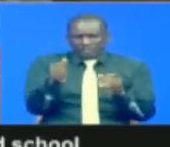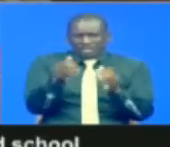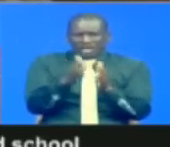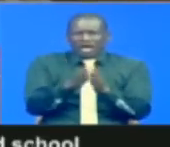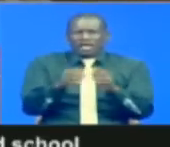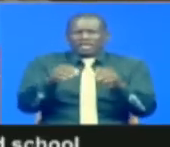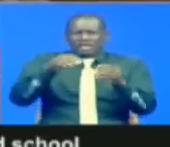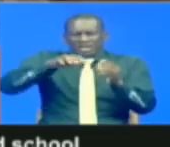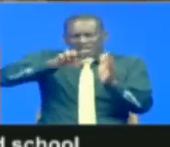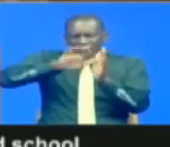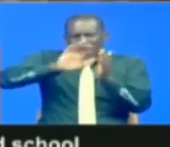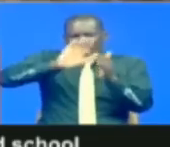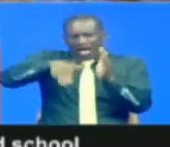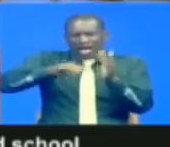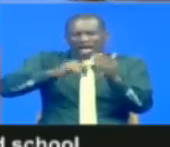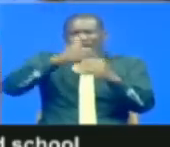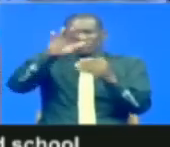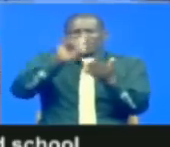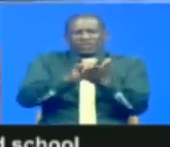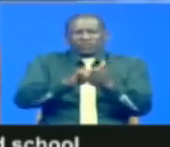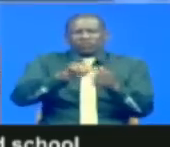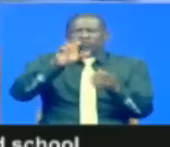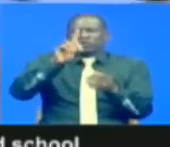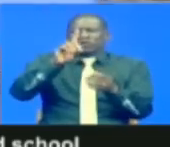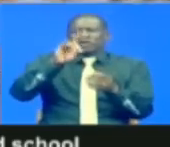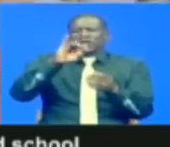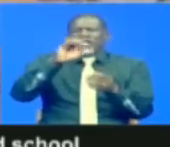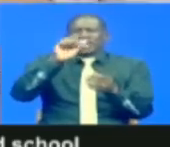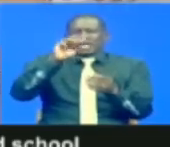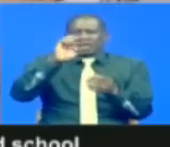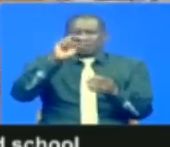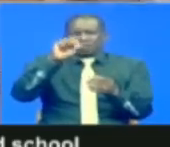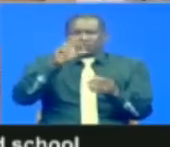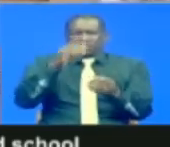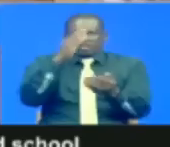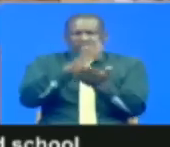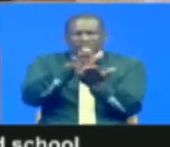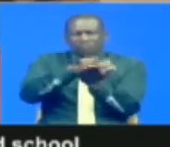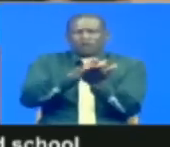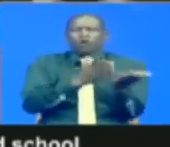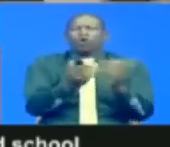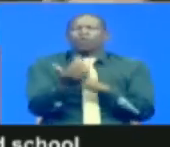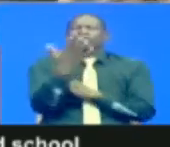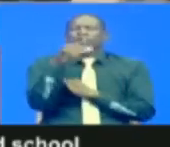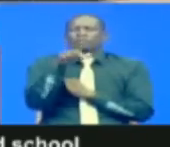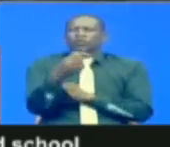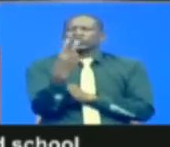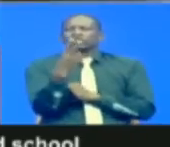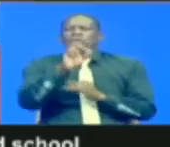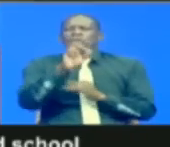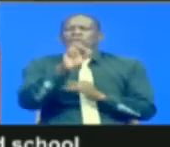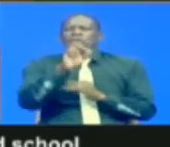Trust Bank, Eastleigh branch, where 5.2 million shillings was withdrawn within a day.